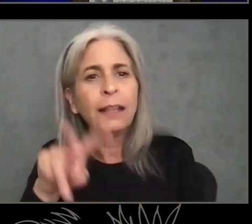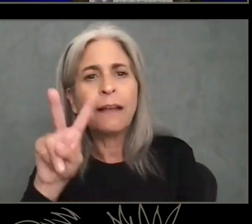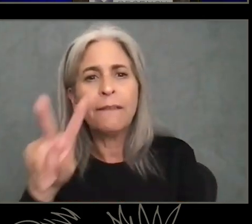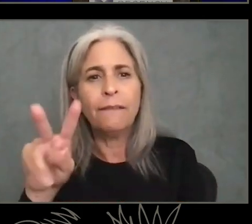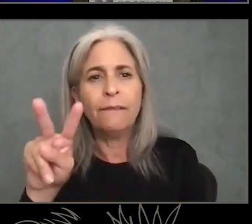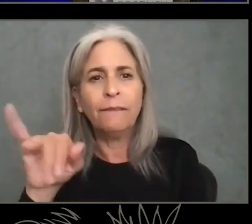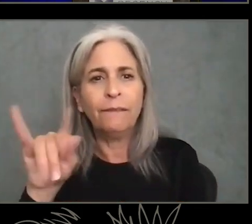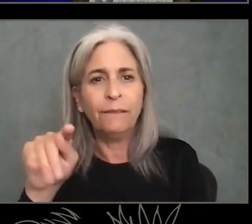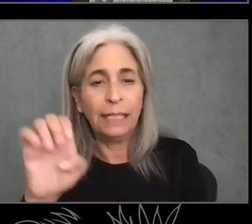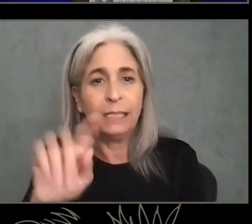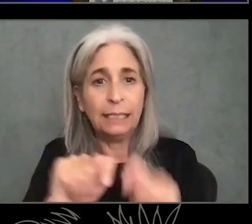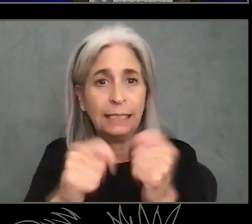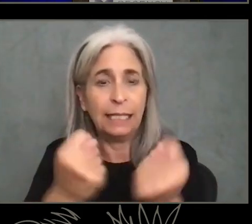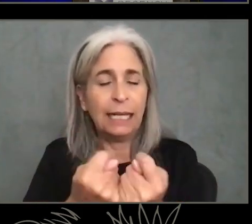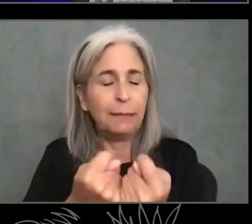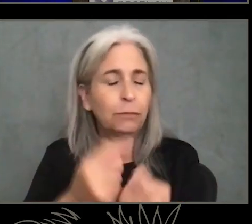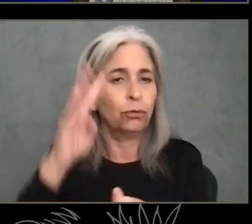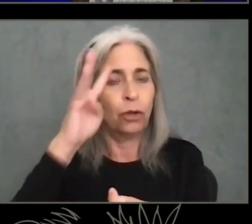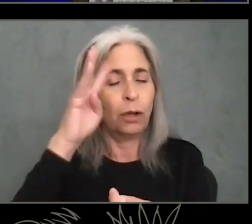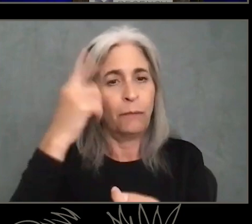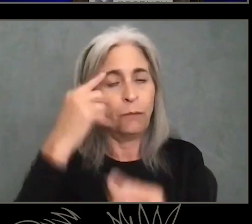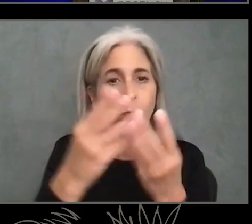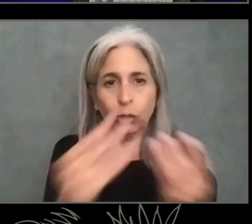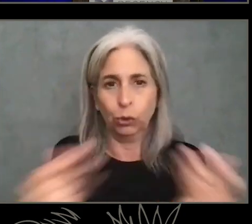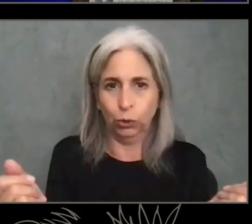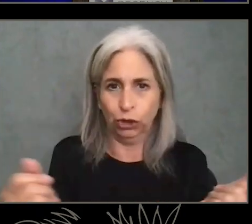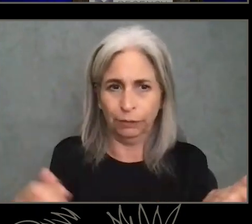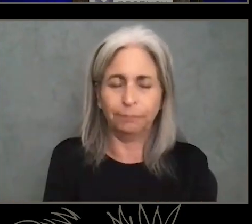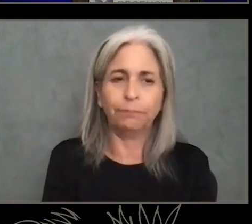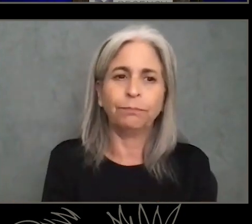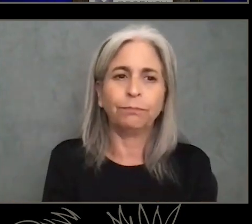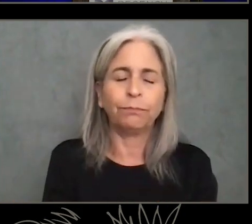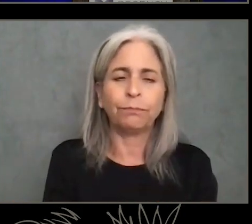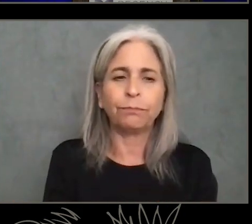Vite team to come up with a solution for.